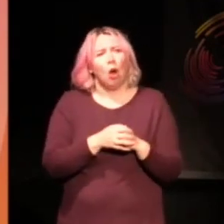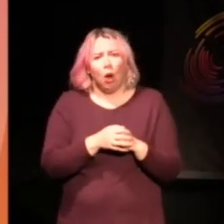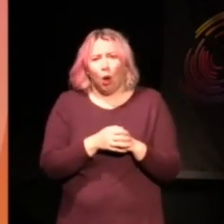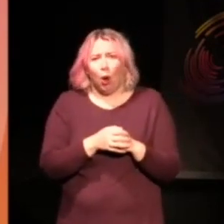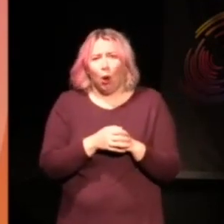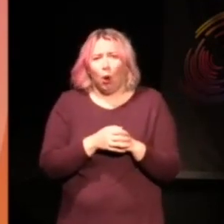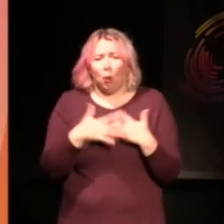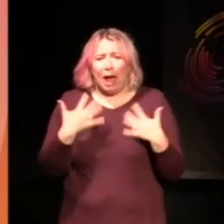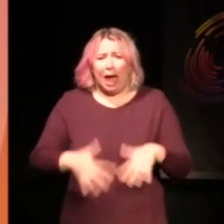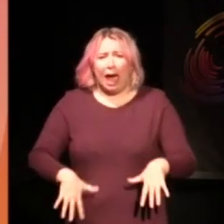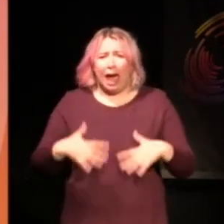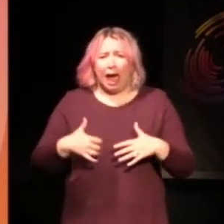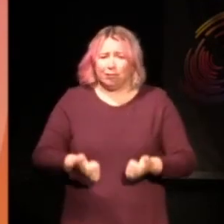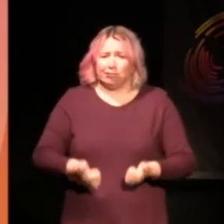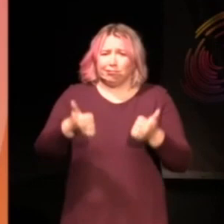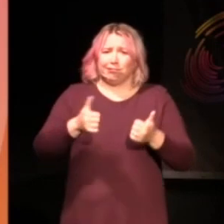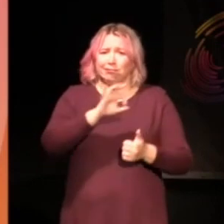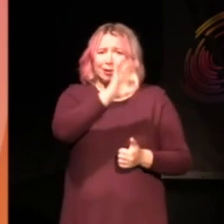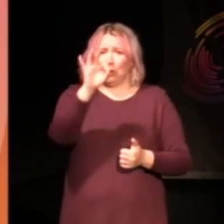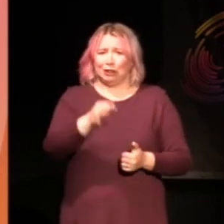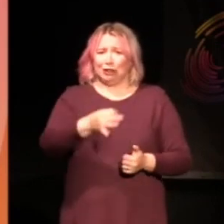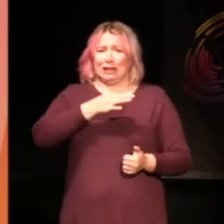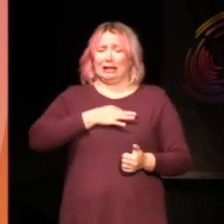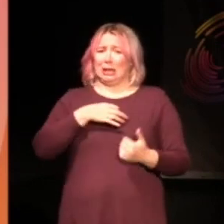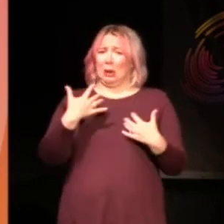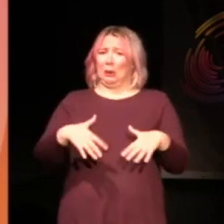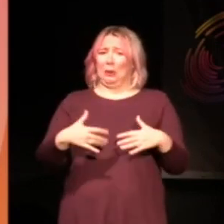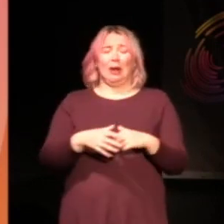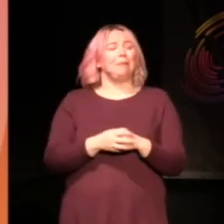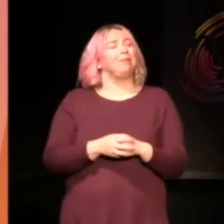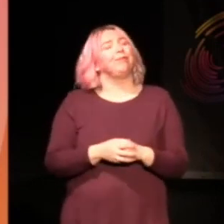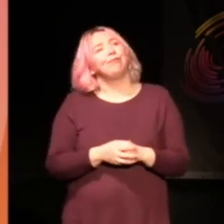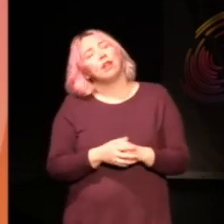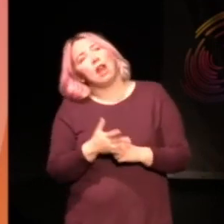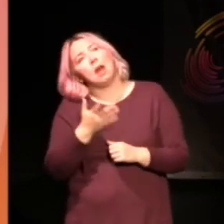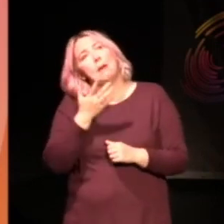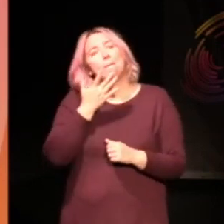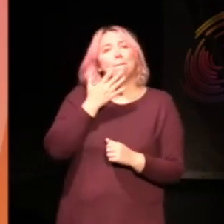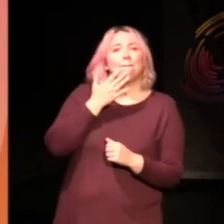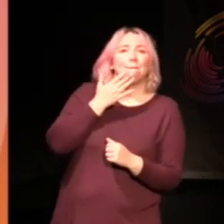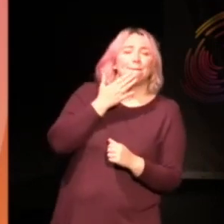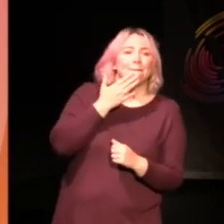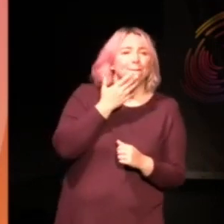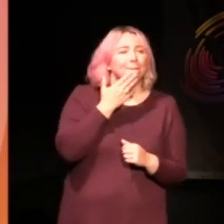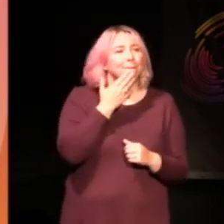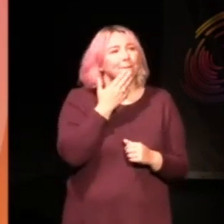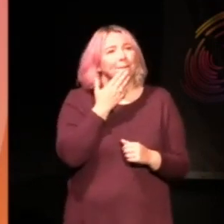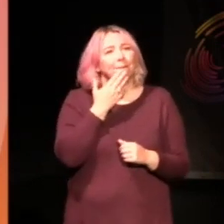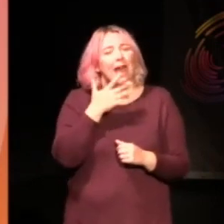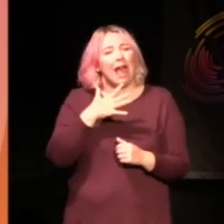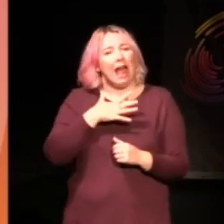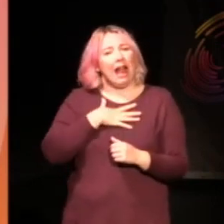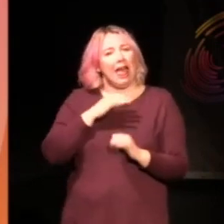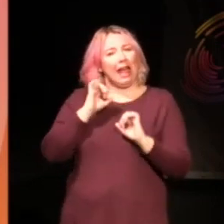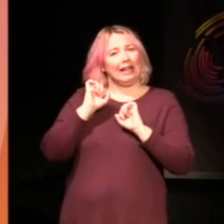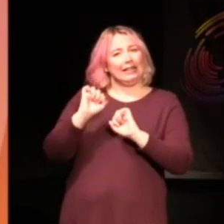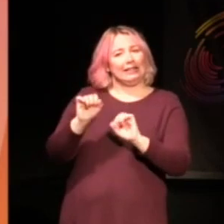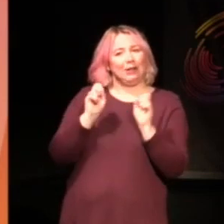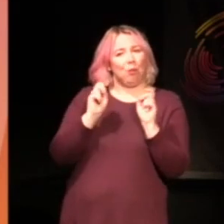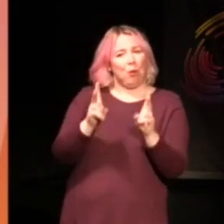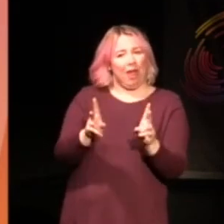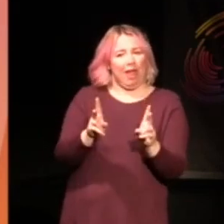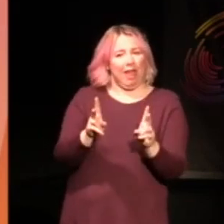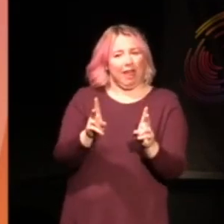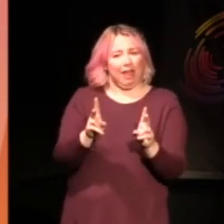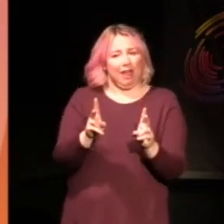question. I don't know. I'm very intrigued in the way he brought together, of